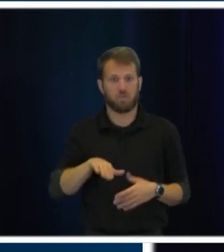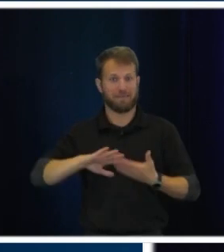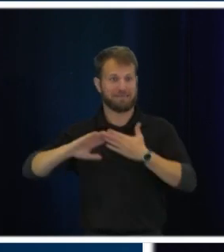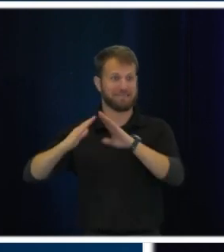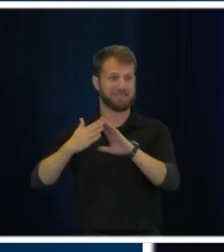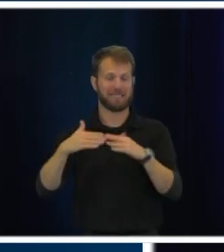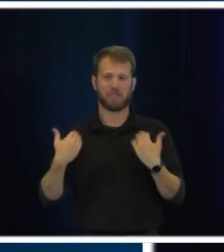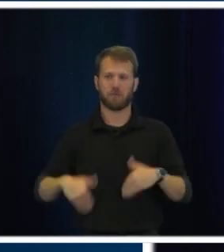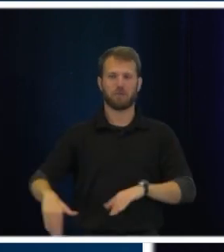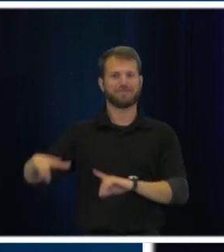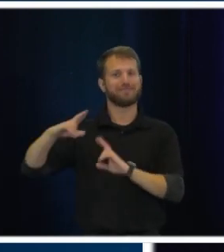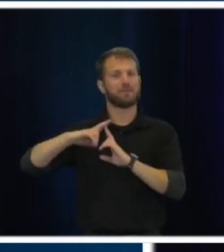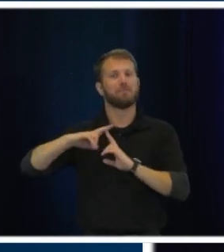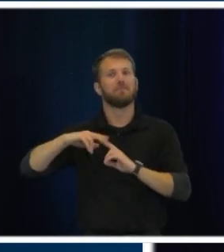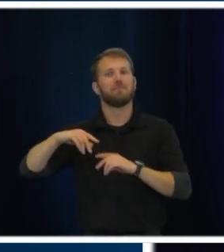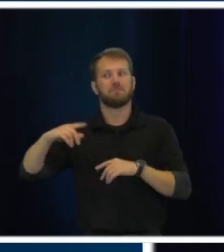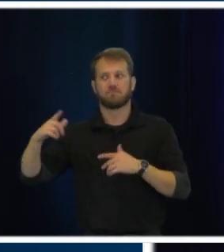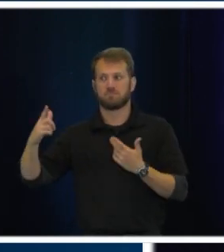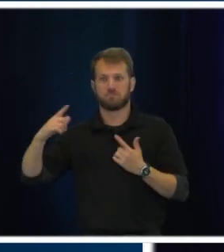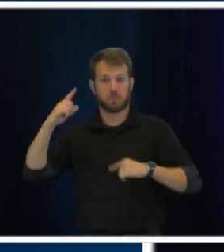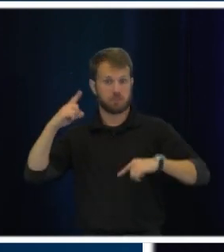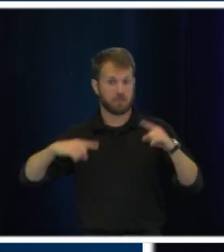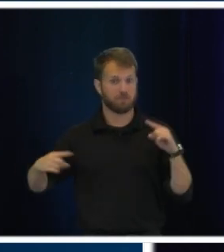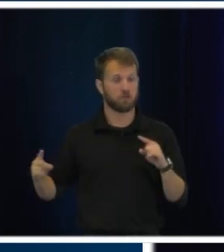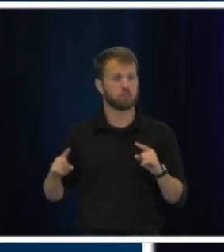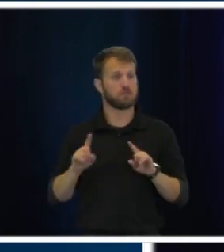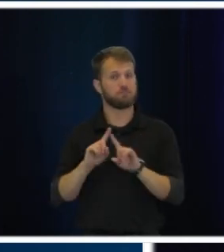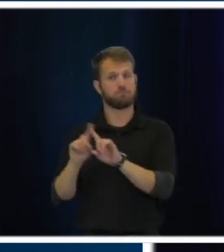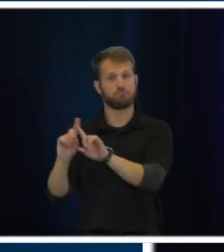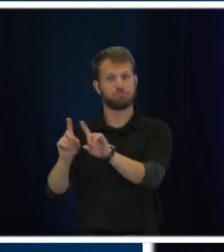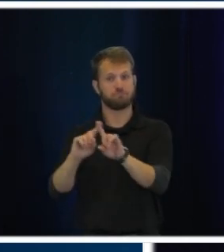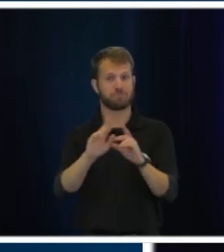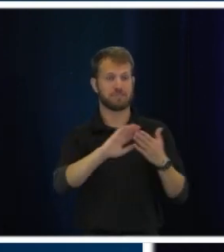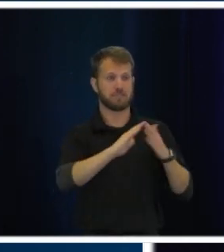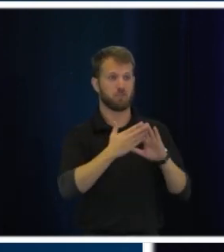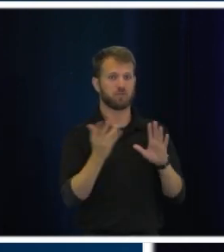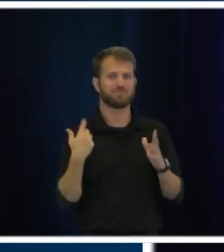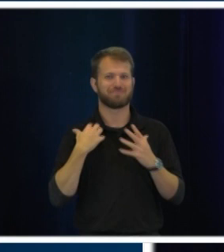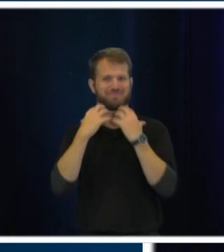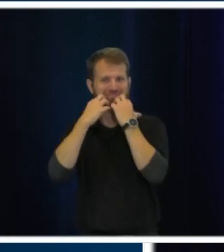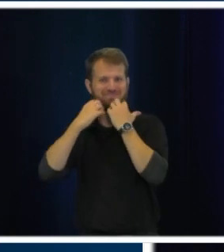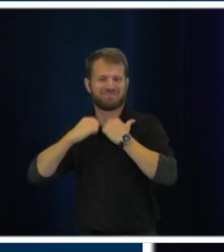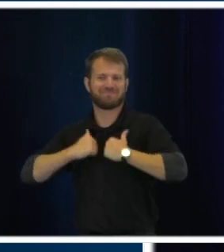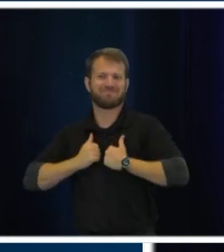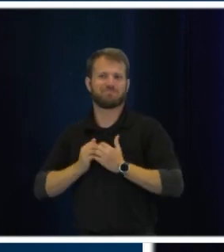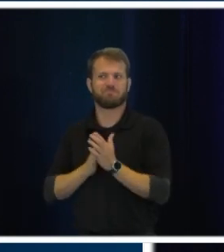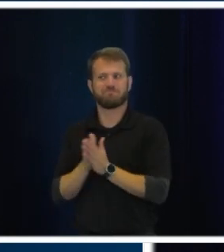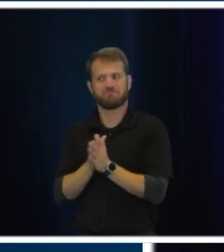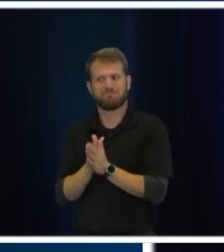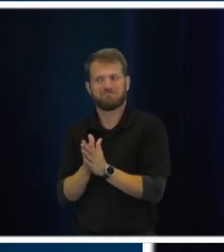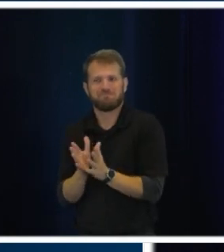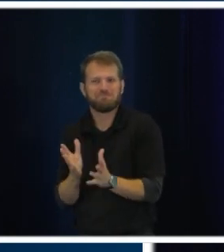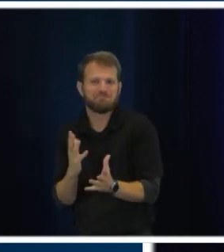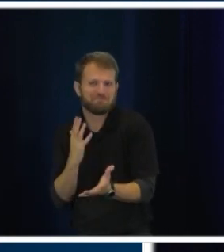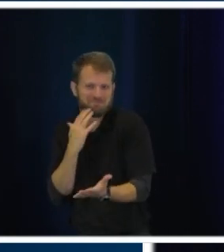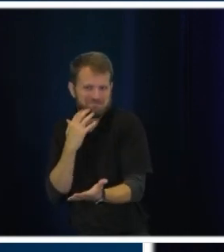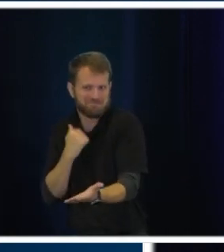diverse neighborhoods, driven by caring, committed, and passionate residents, all of you who are here in this room